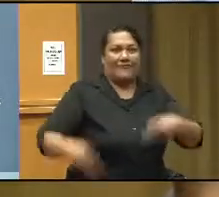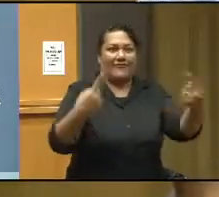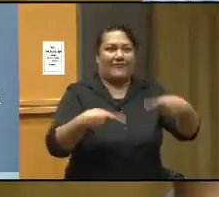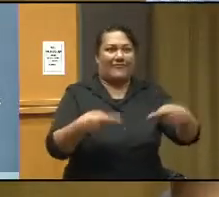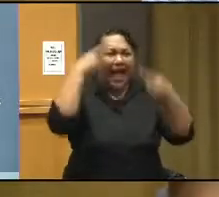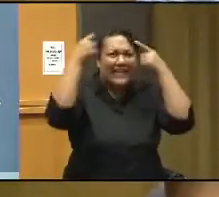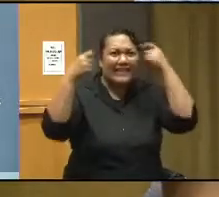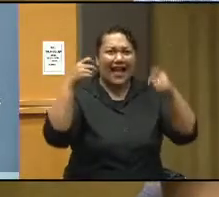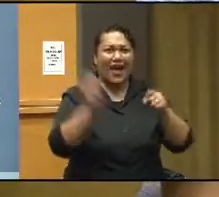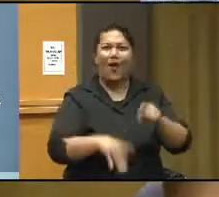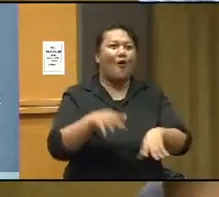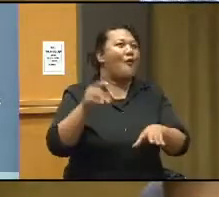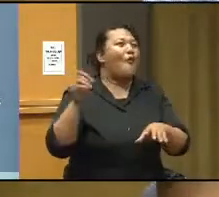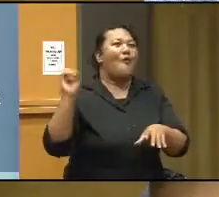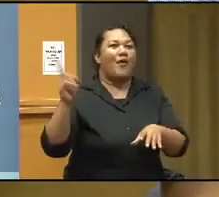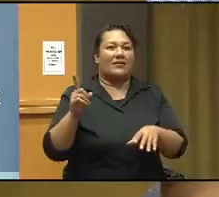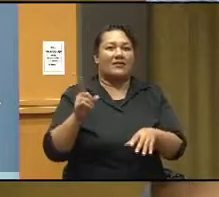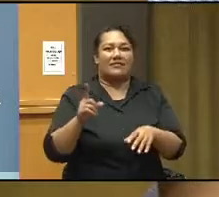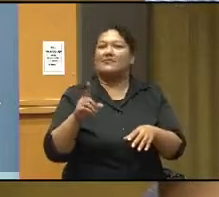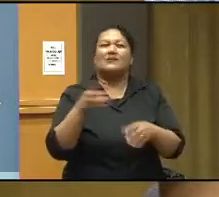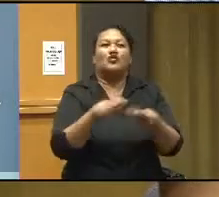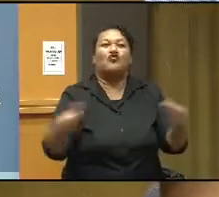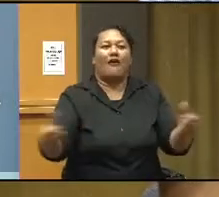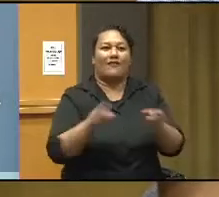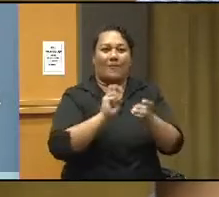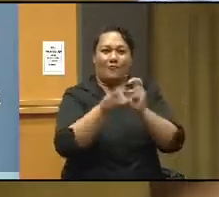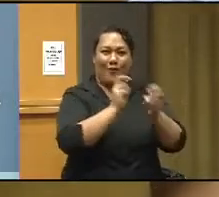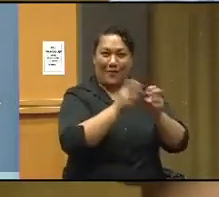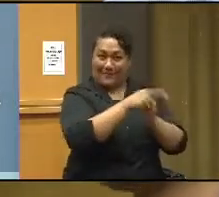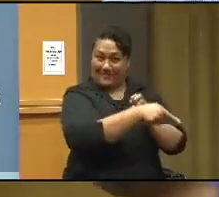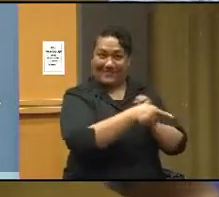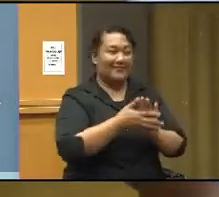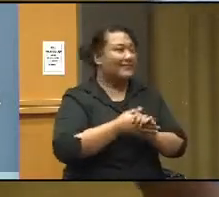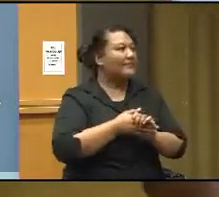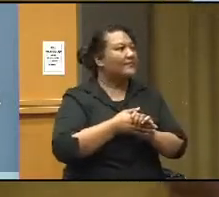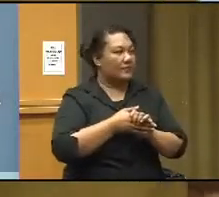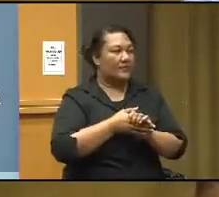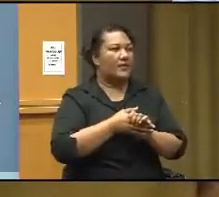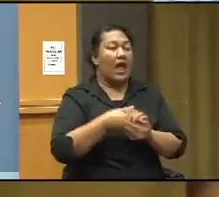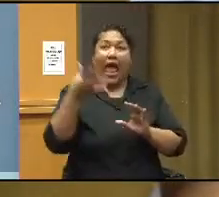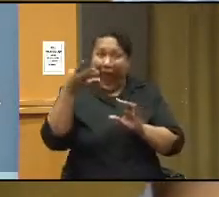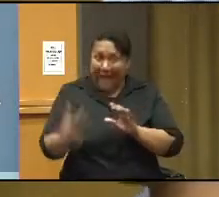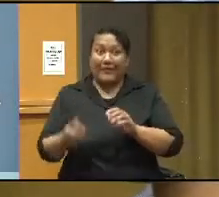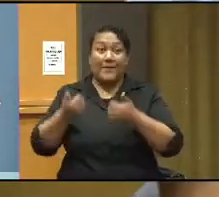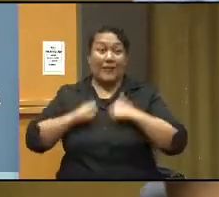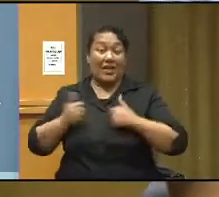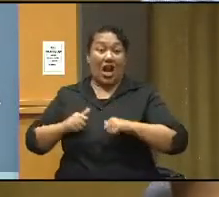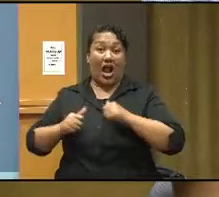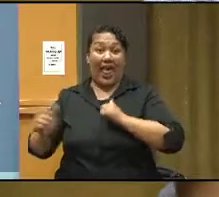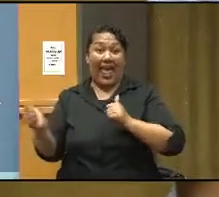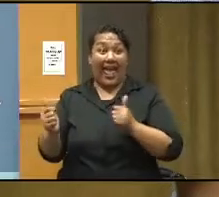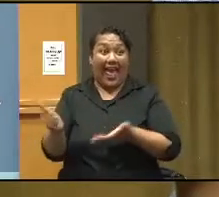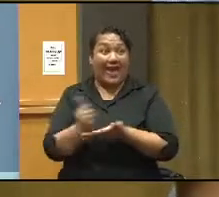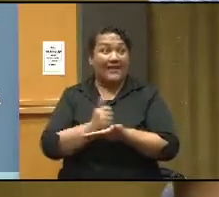examples in the mediation cases as we go along. So those are some of the practical, action-based